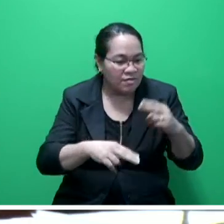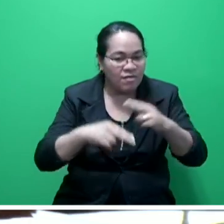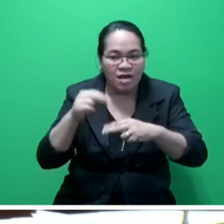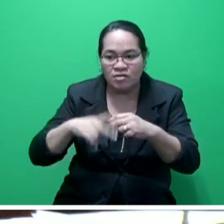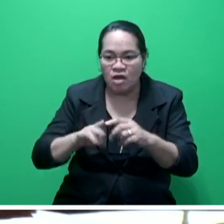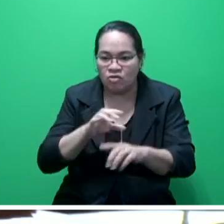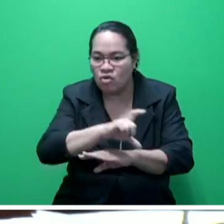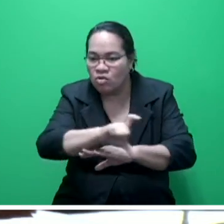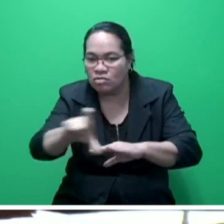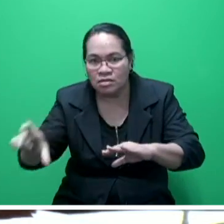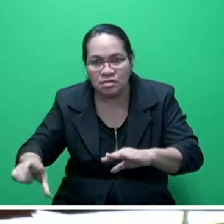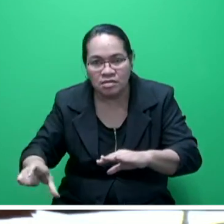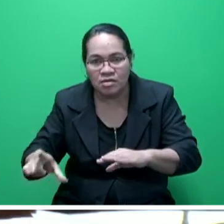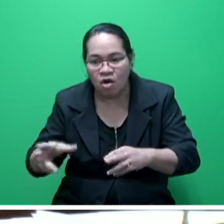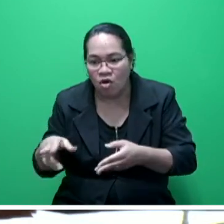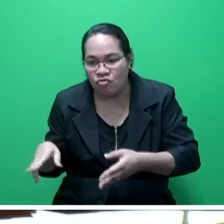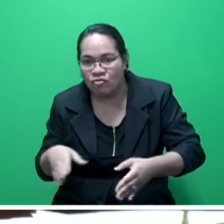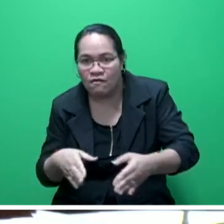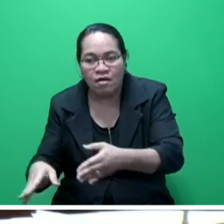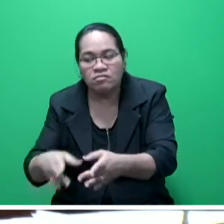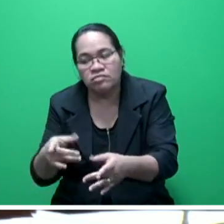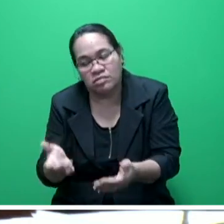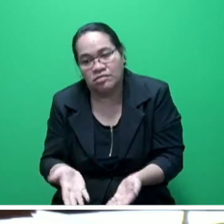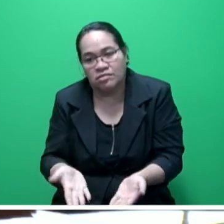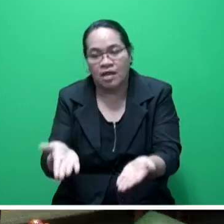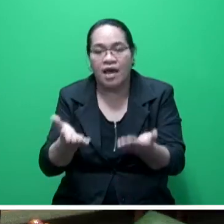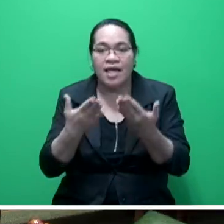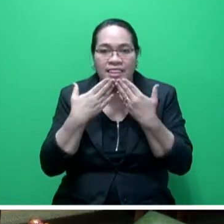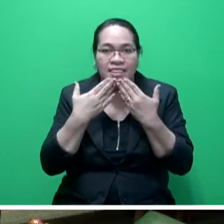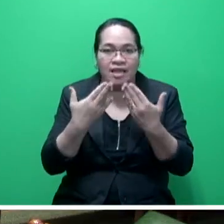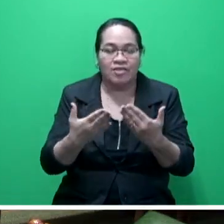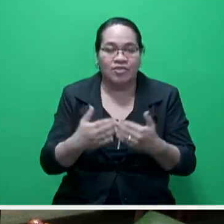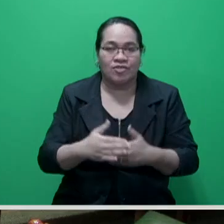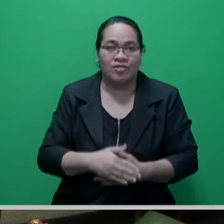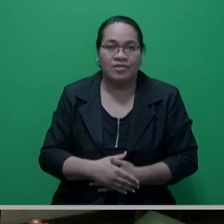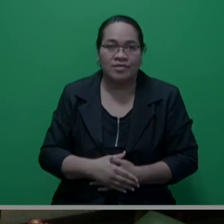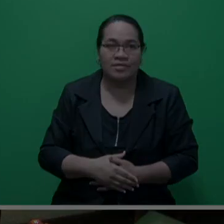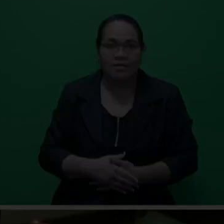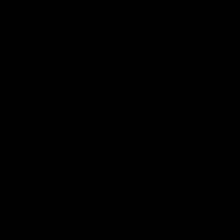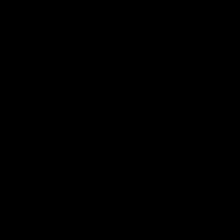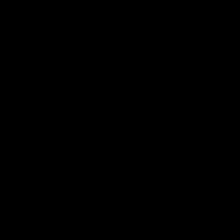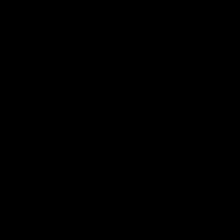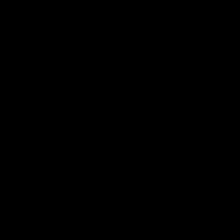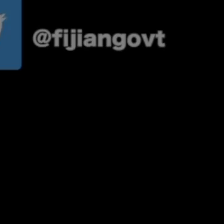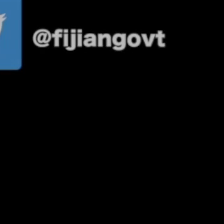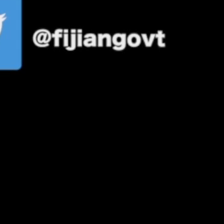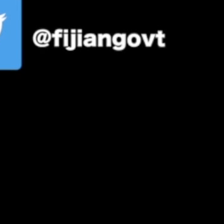coastal area or riverbank. Thank you, Mr. Speaker, sir. I thank the Honourable Minister.